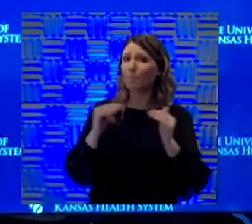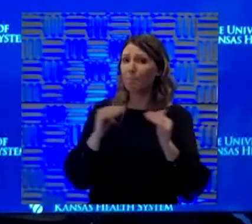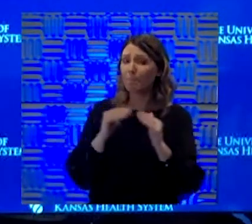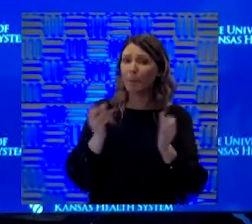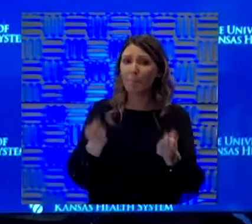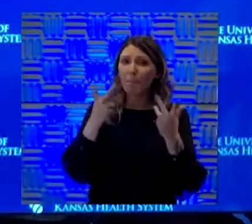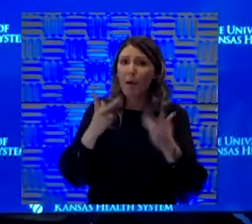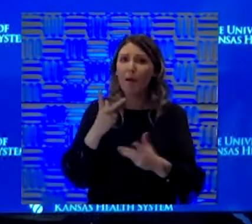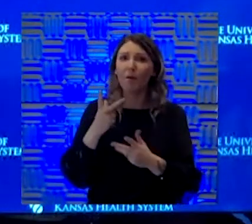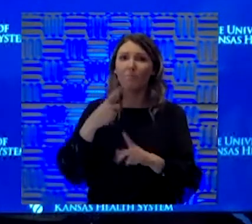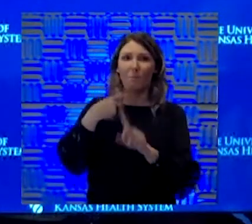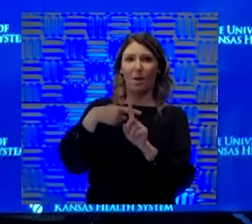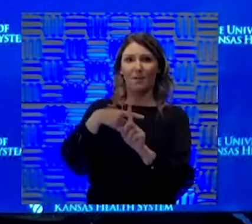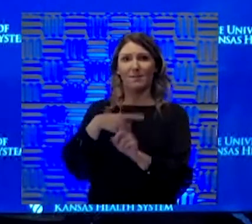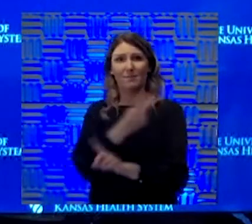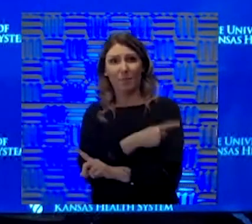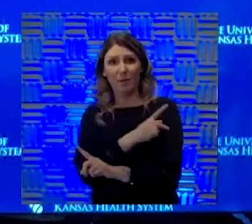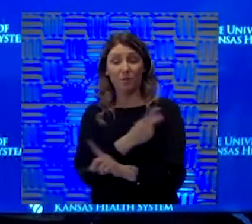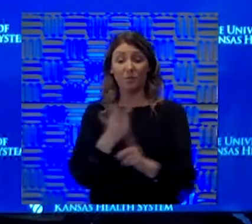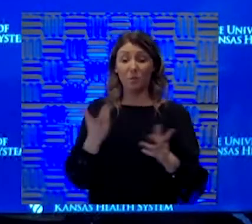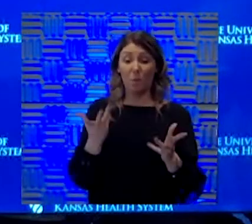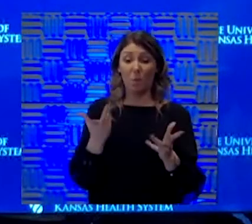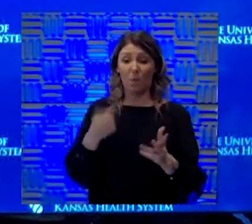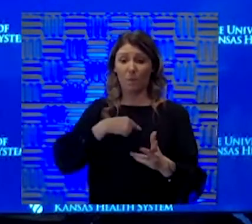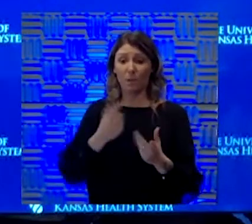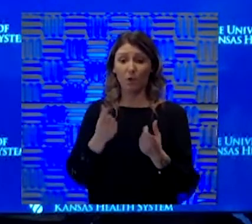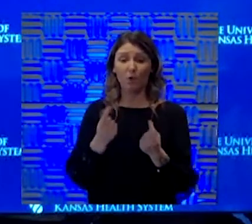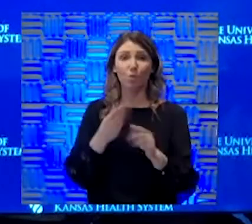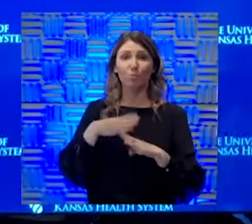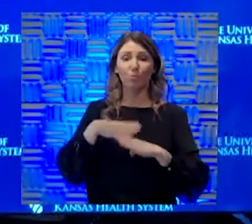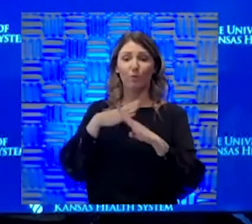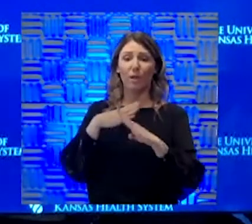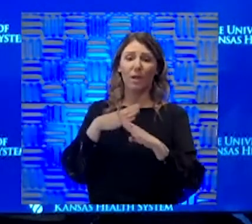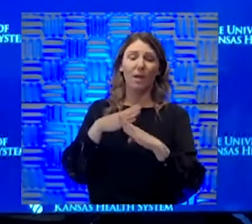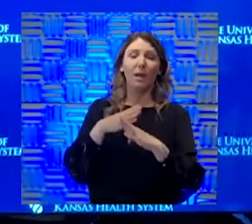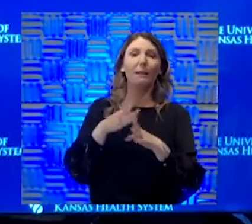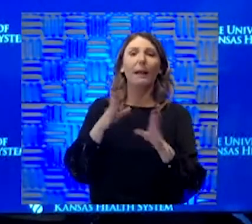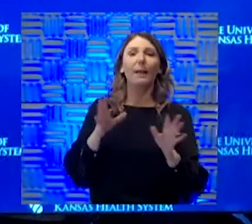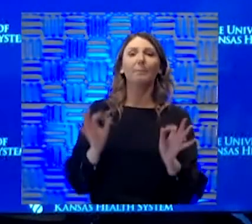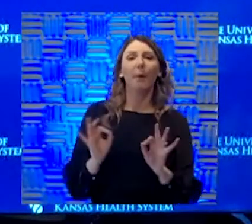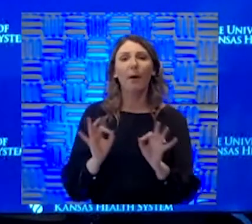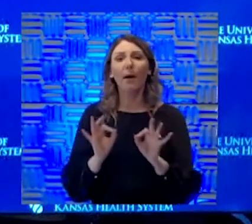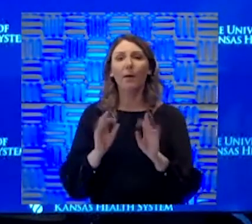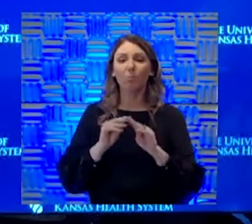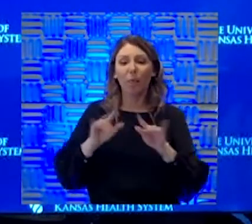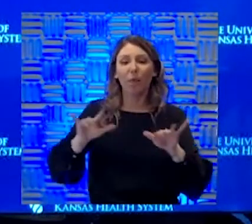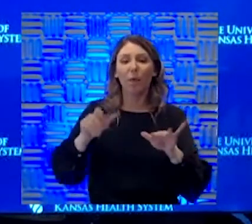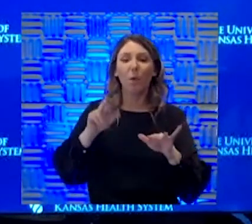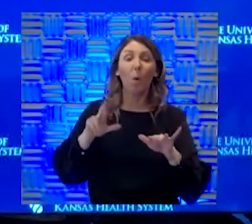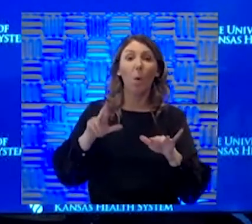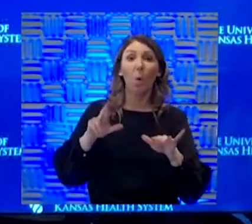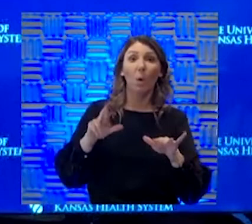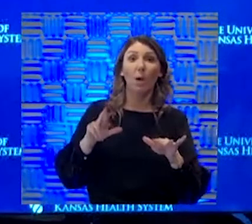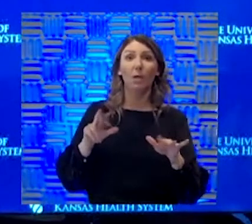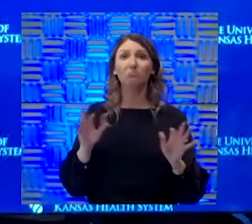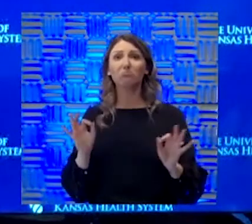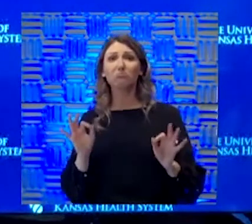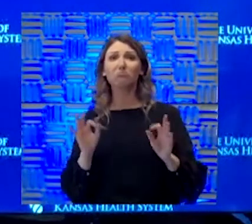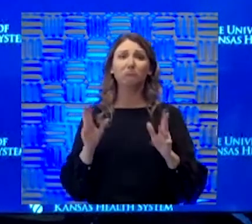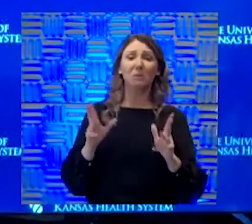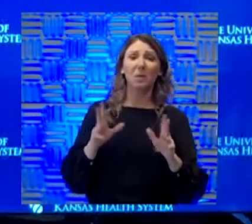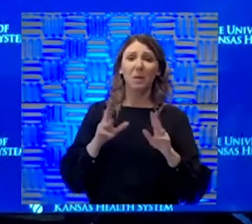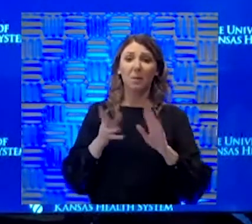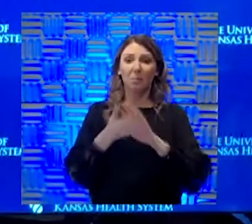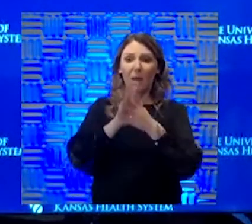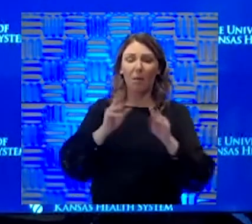positive patients. And what we have to do is prevent minor outbreaks or smaller outbreaks becoming major outbreaks and making